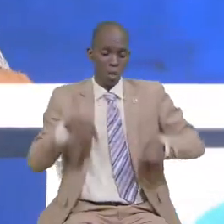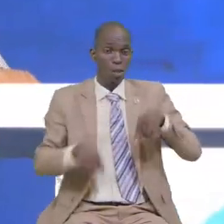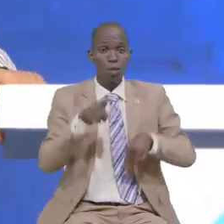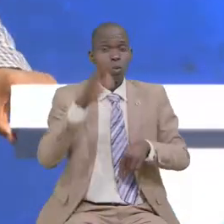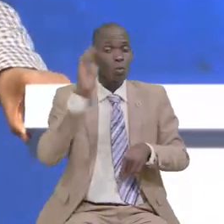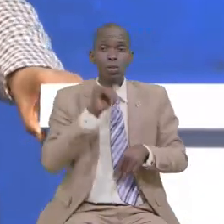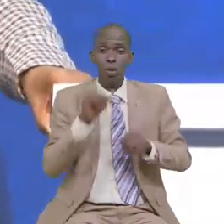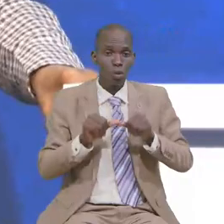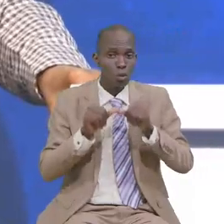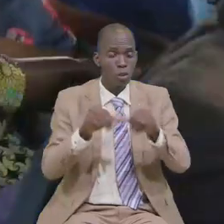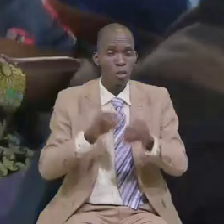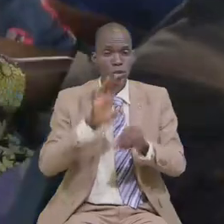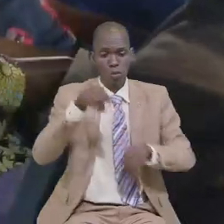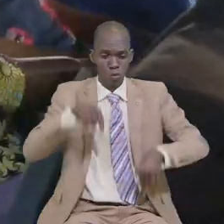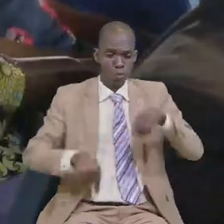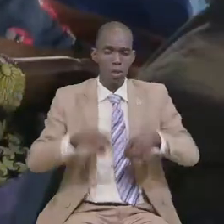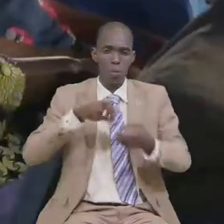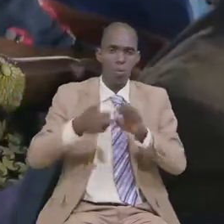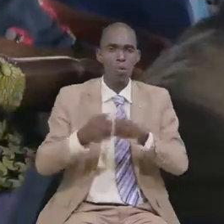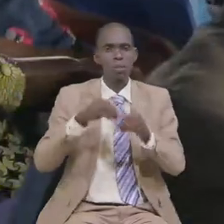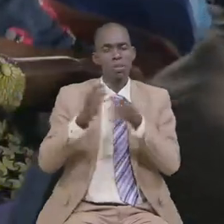remain in your paralysis.